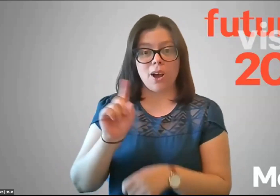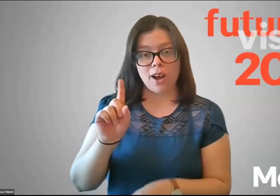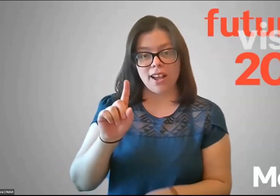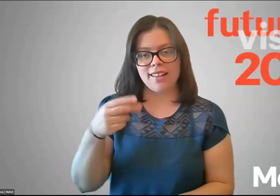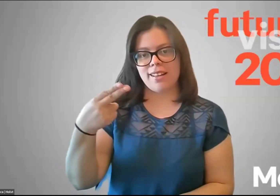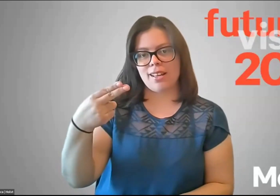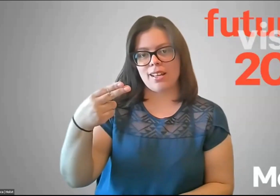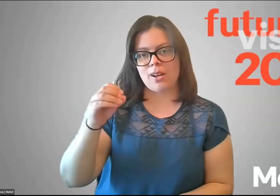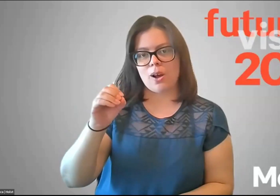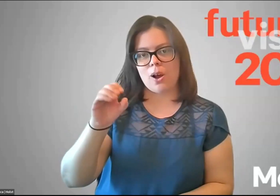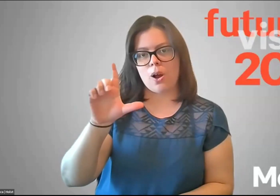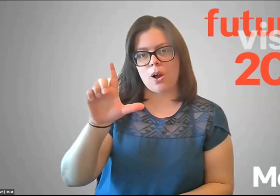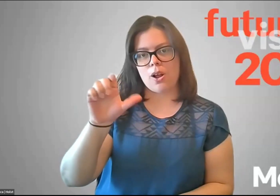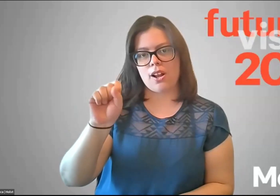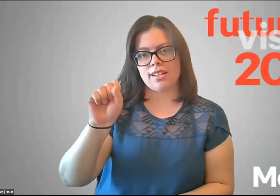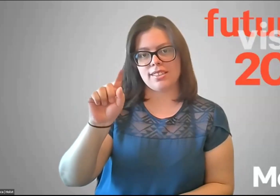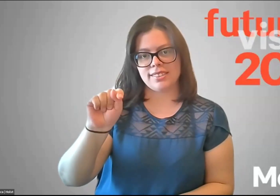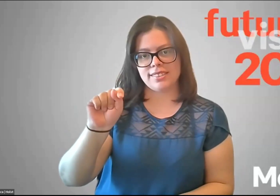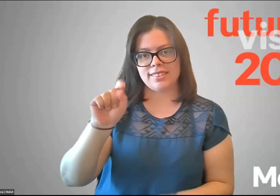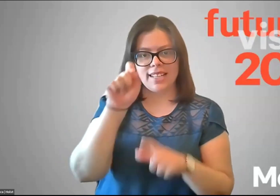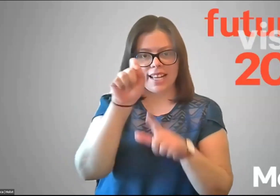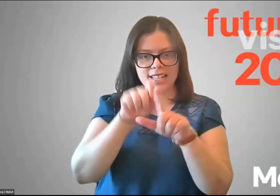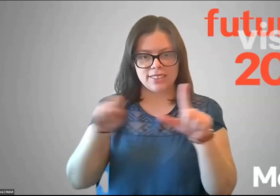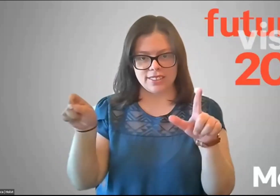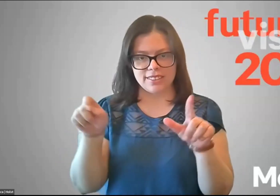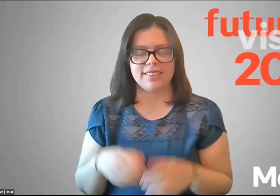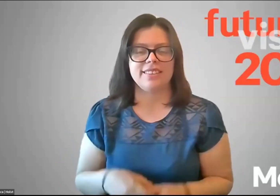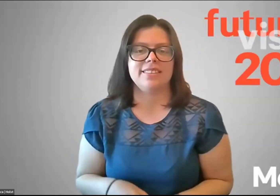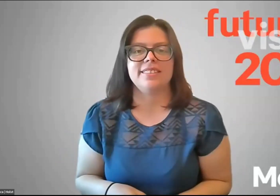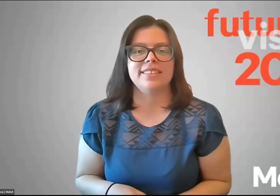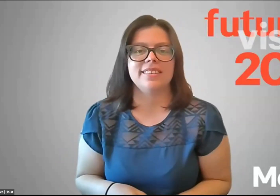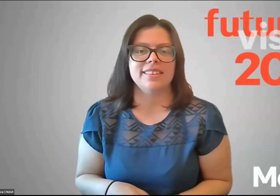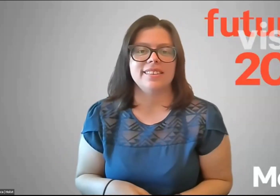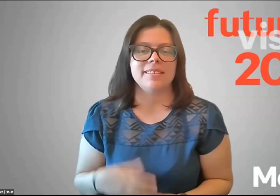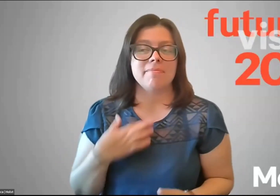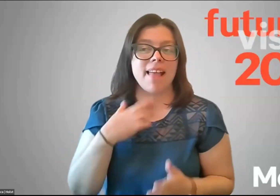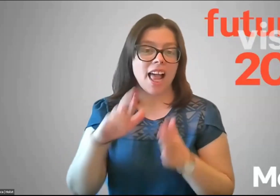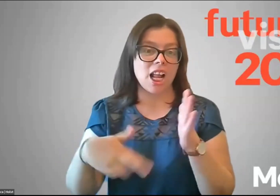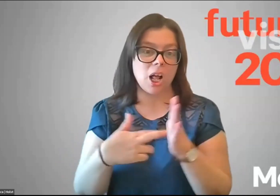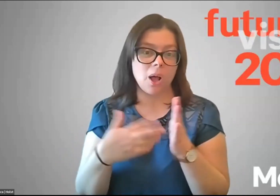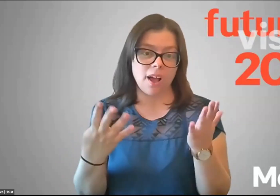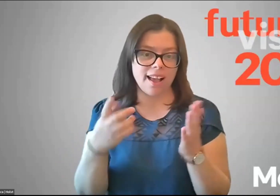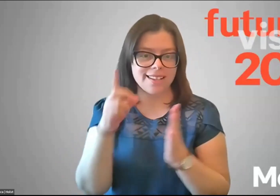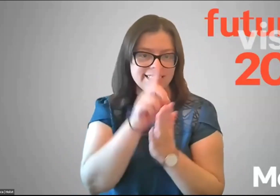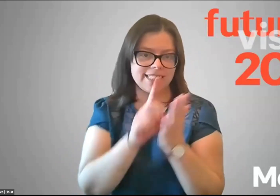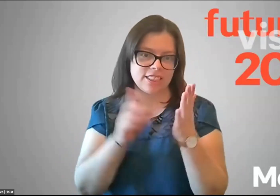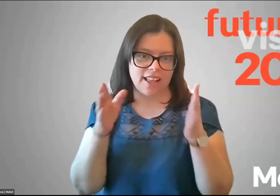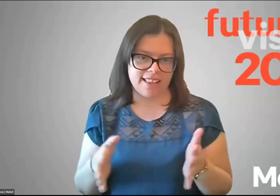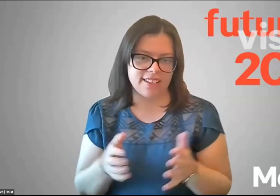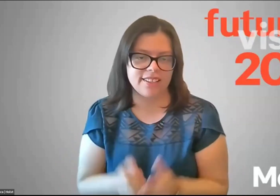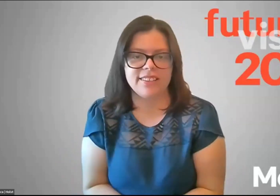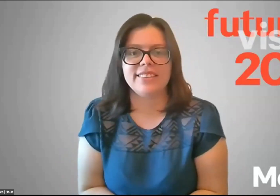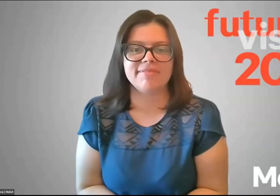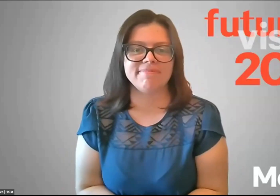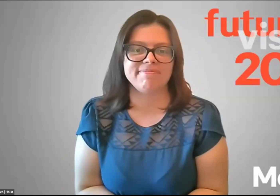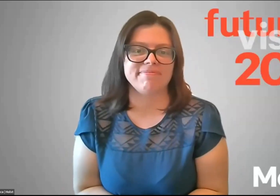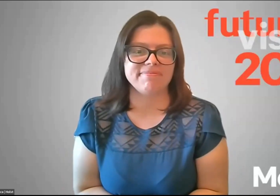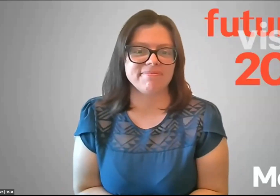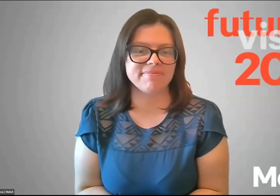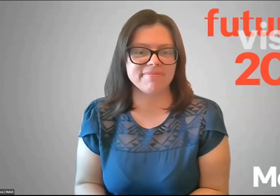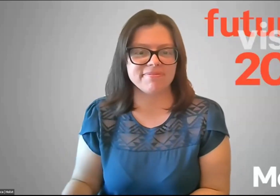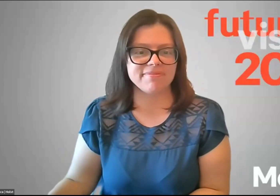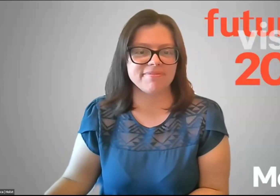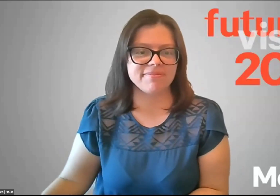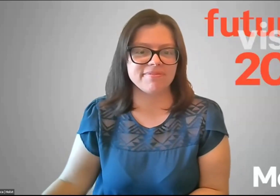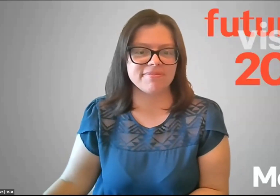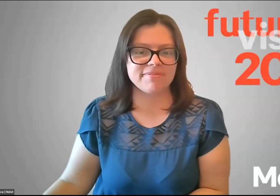her. I do work here at Holst as an architecture, and my role is a